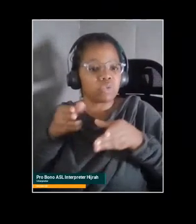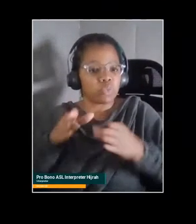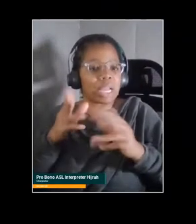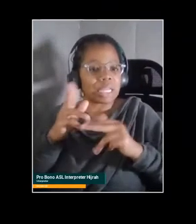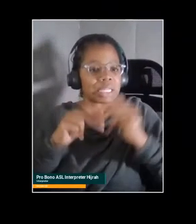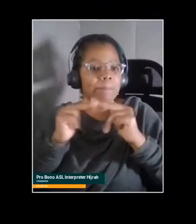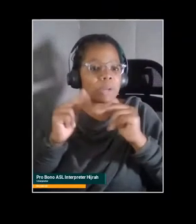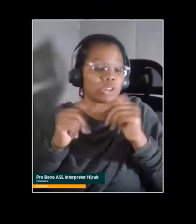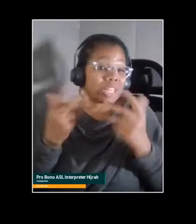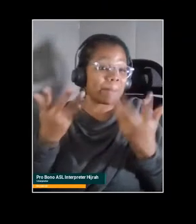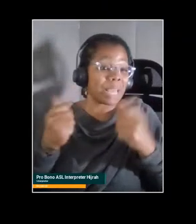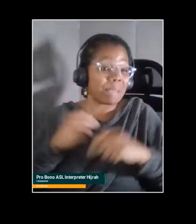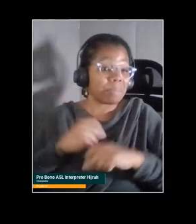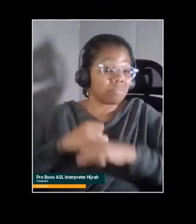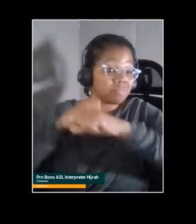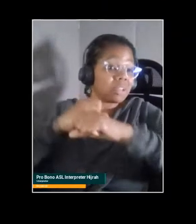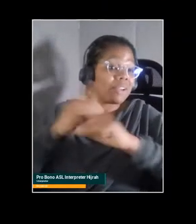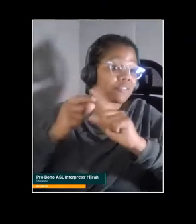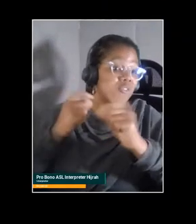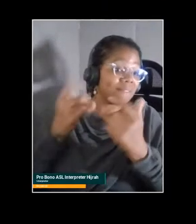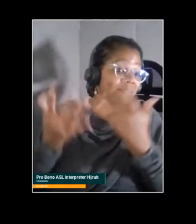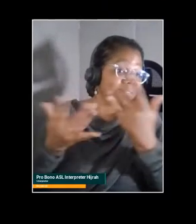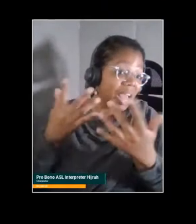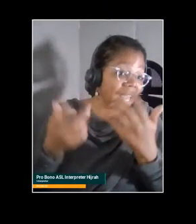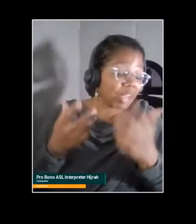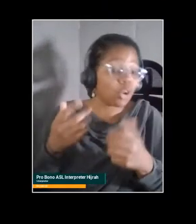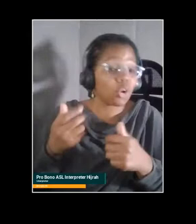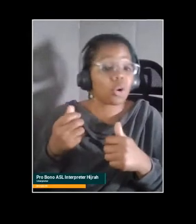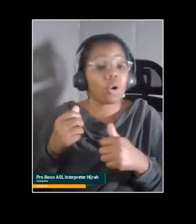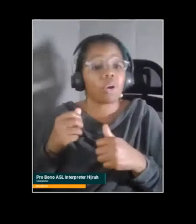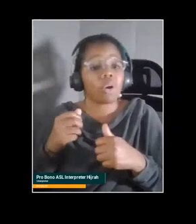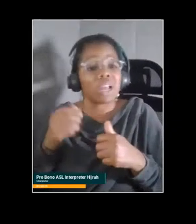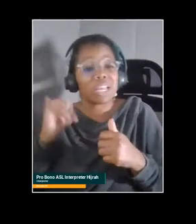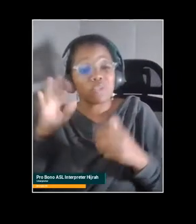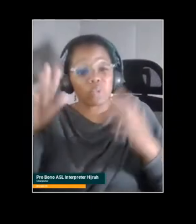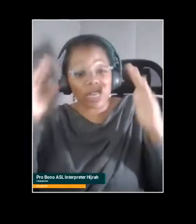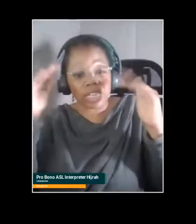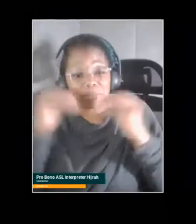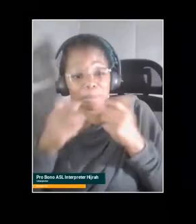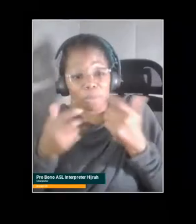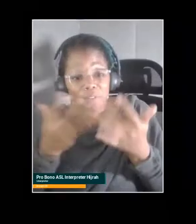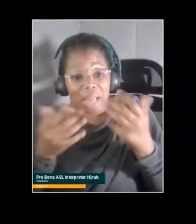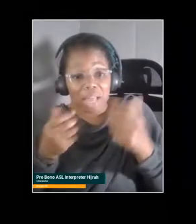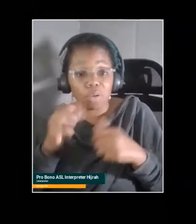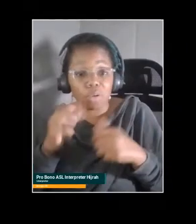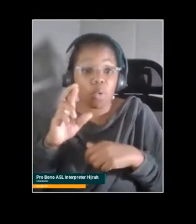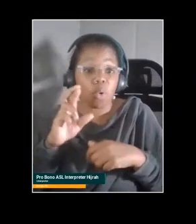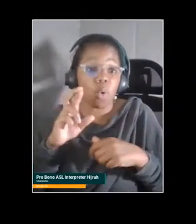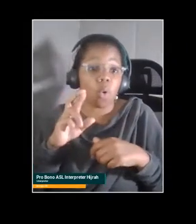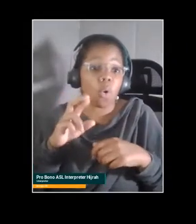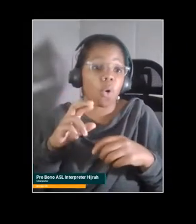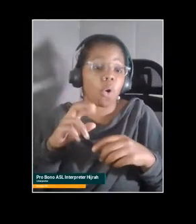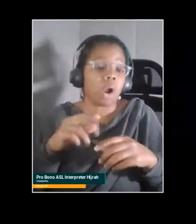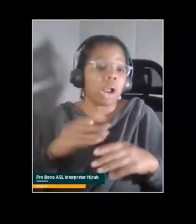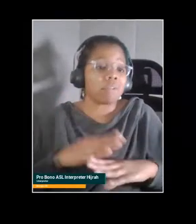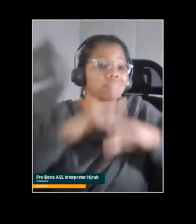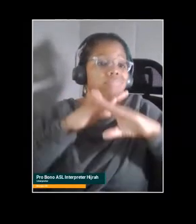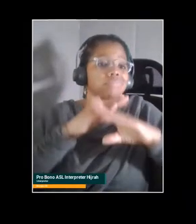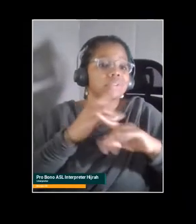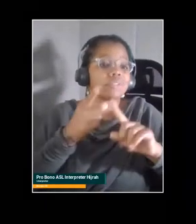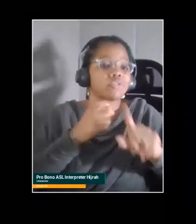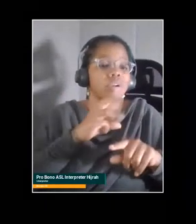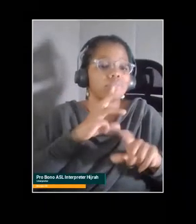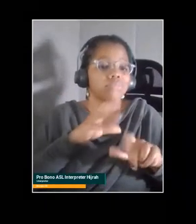more fireproof if we expect more fire to come in the future, or washout proof if we're expecting